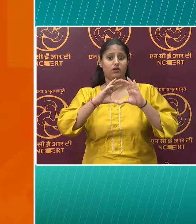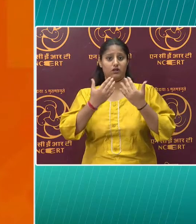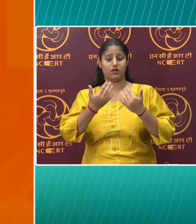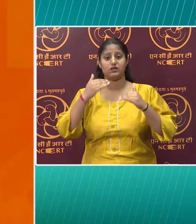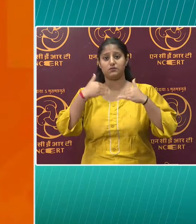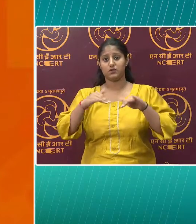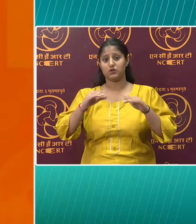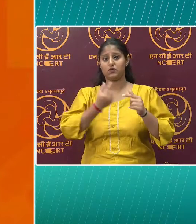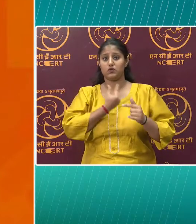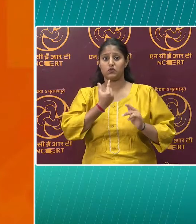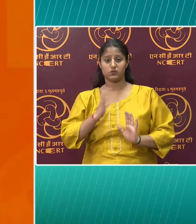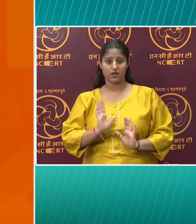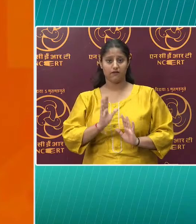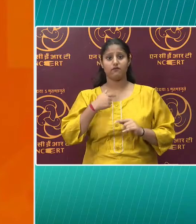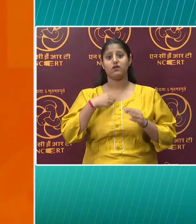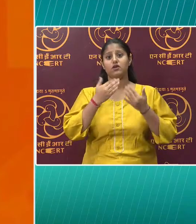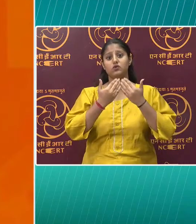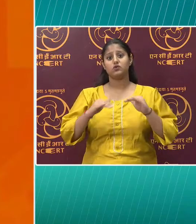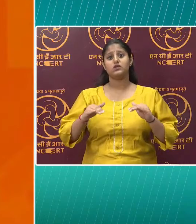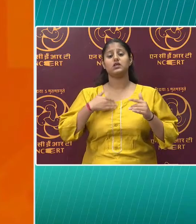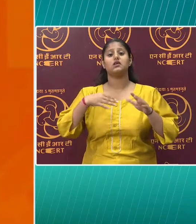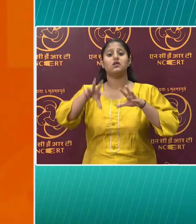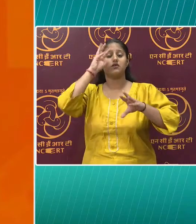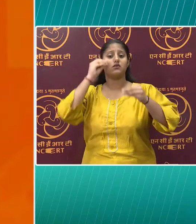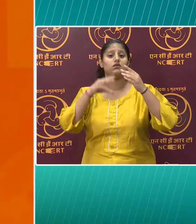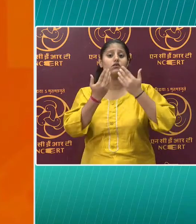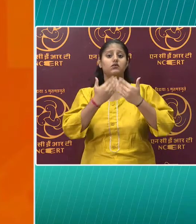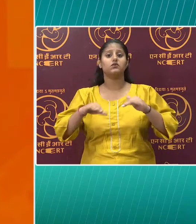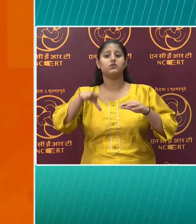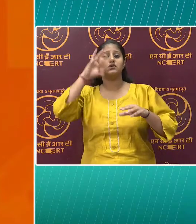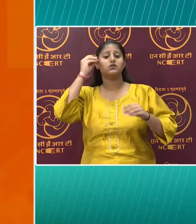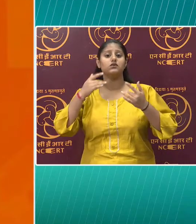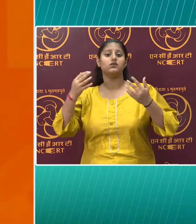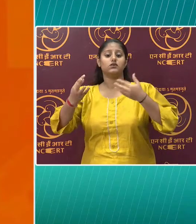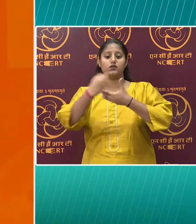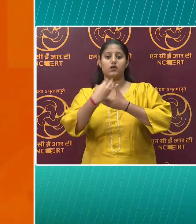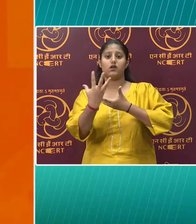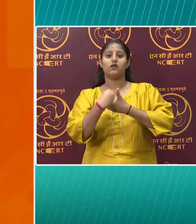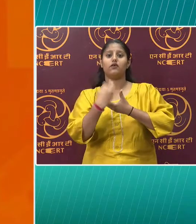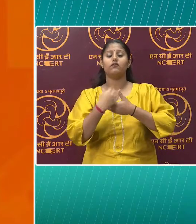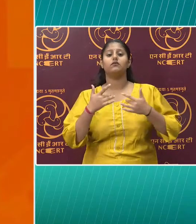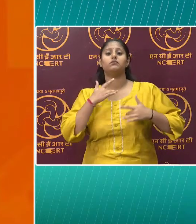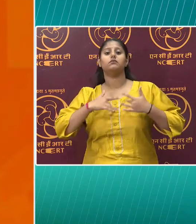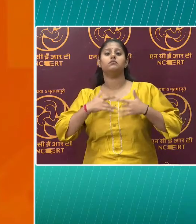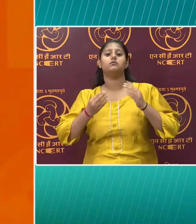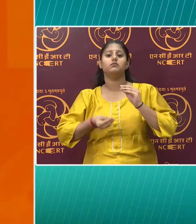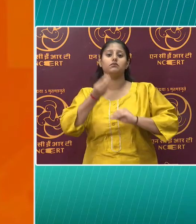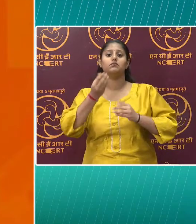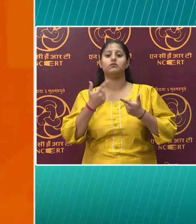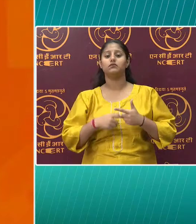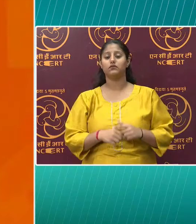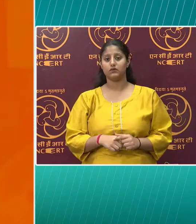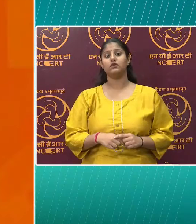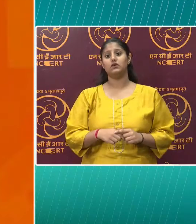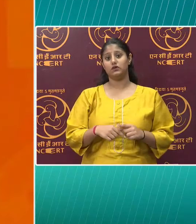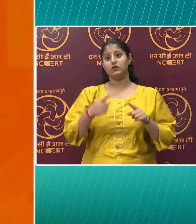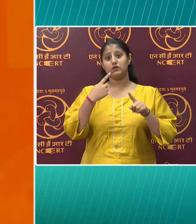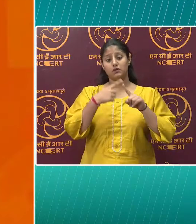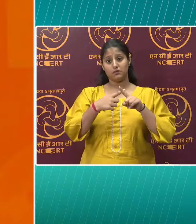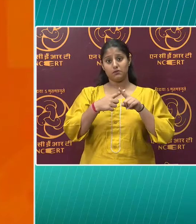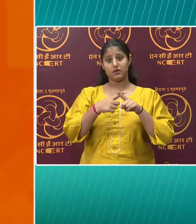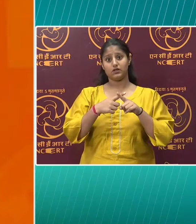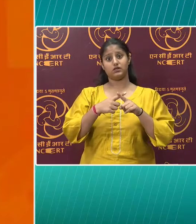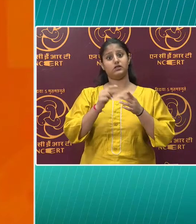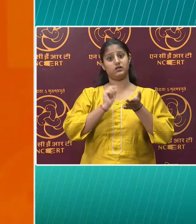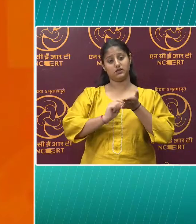promote constructivism. So that learners should construct knowledge rather than just go in for